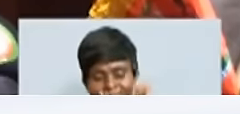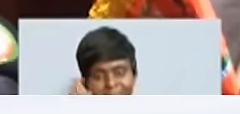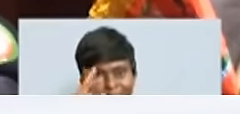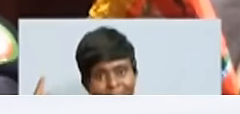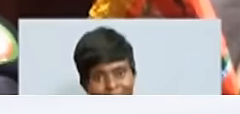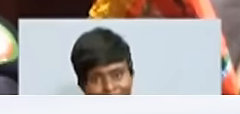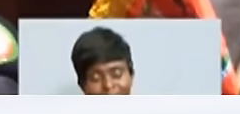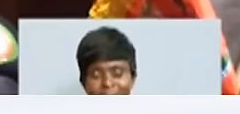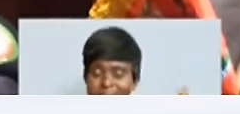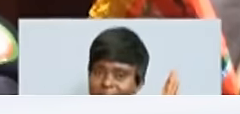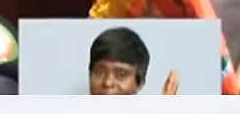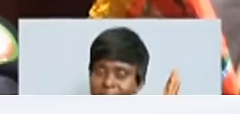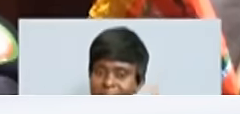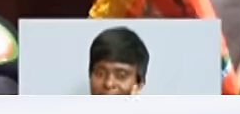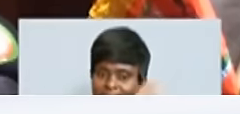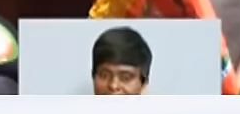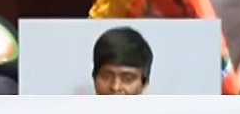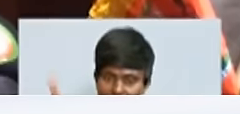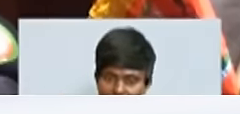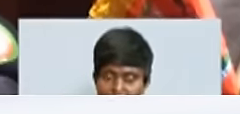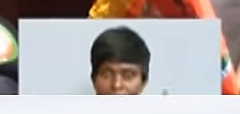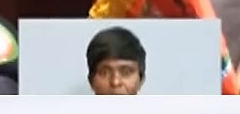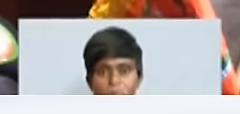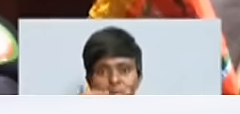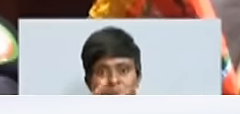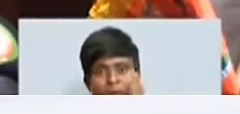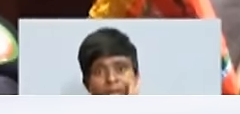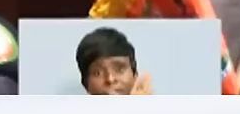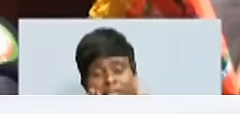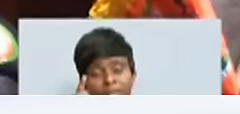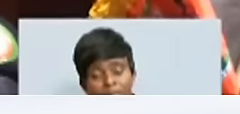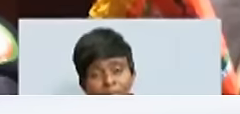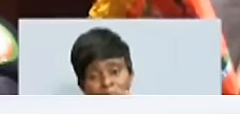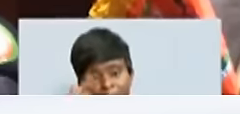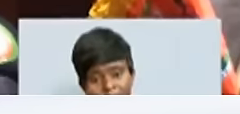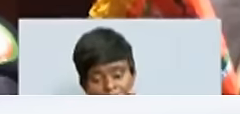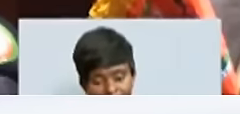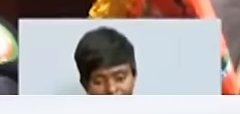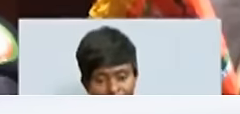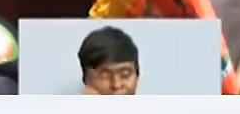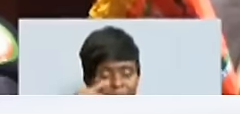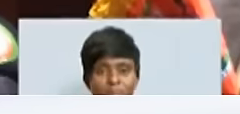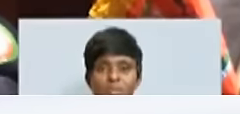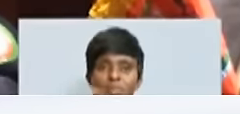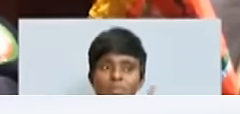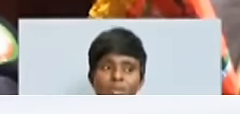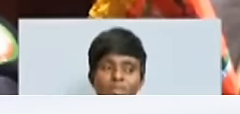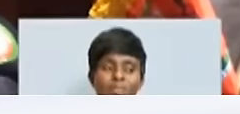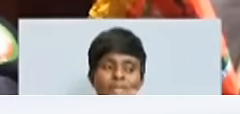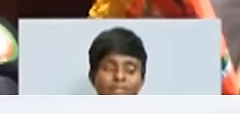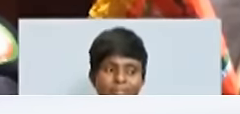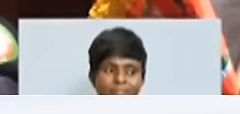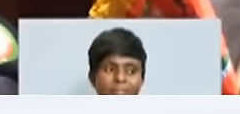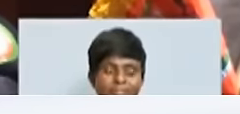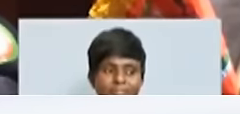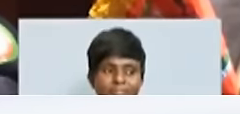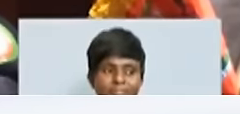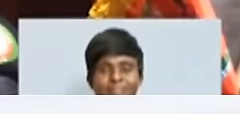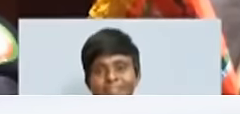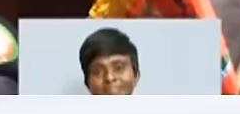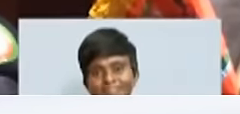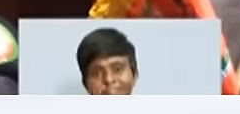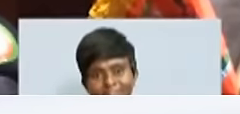and go. Leaders will come and go. But all leaders must work for the people of Zambia at any